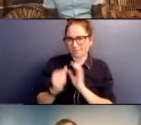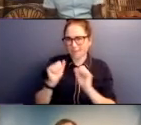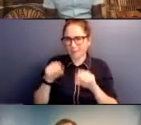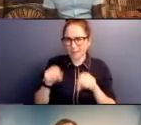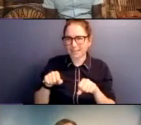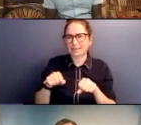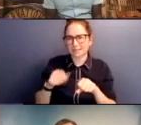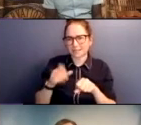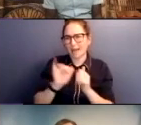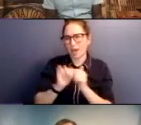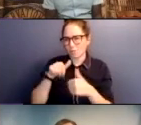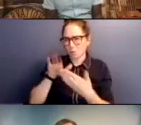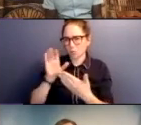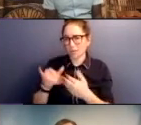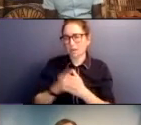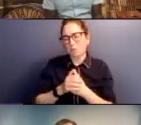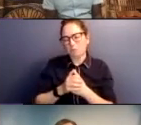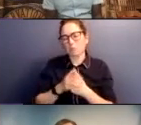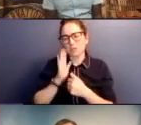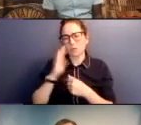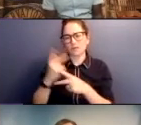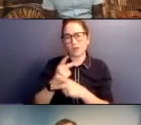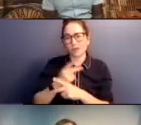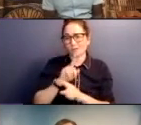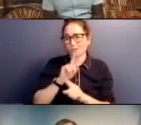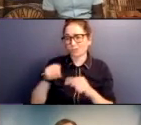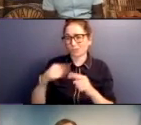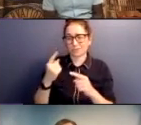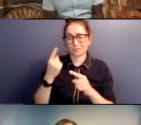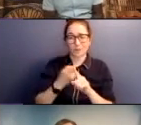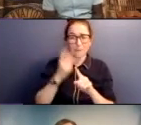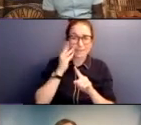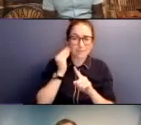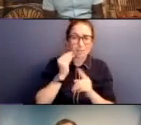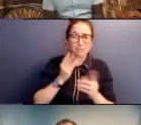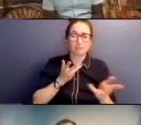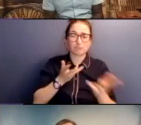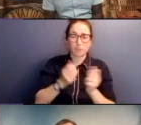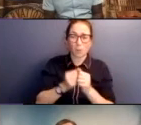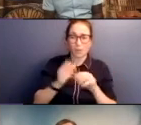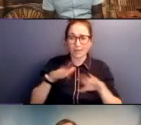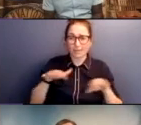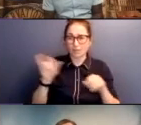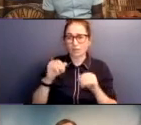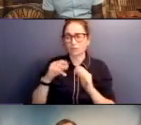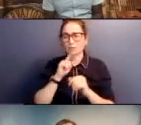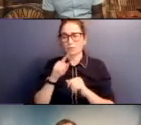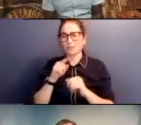approach them. And a lot of that you'll find out from just experience from being with the kid and also from reading their IEP.